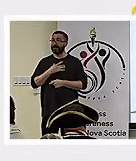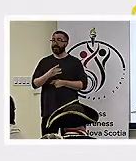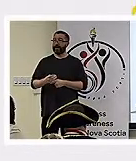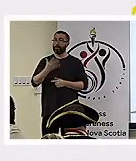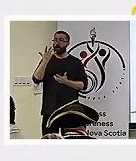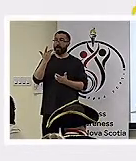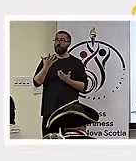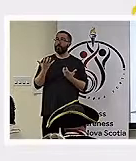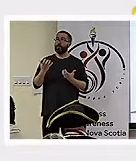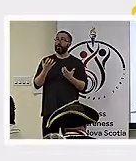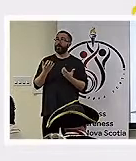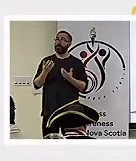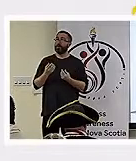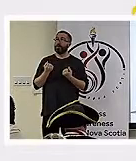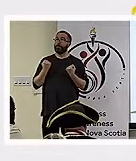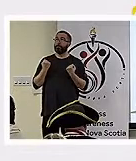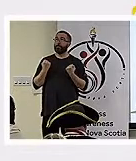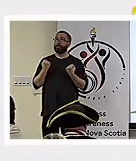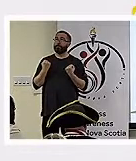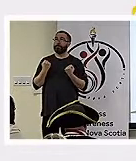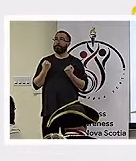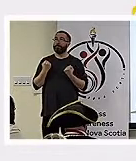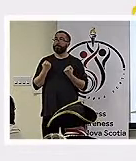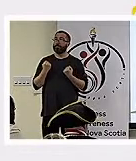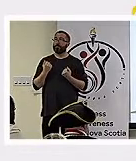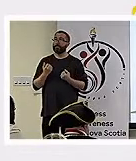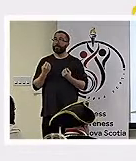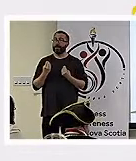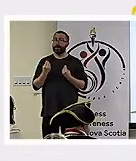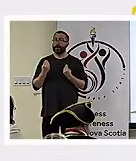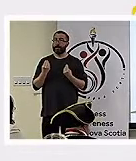lot of awards, and I like to stretch the categories.